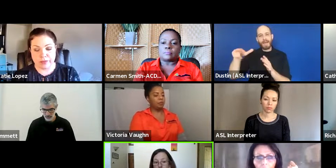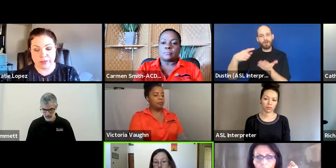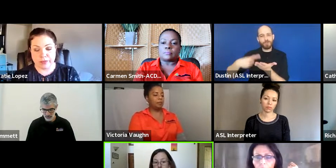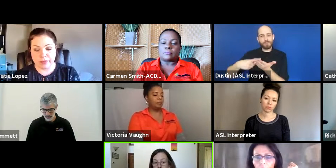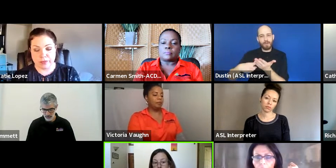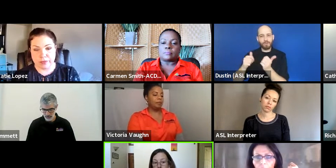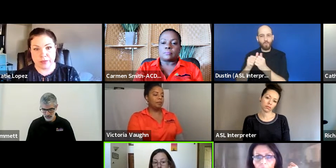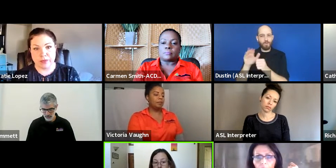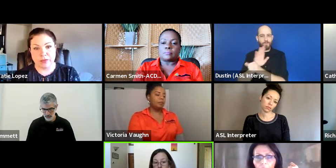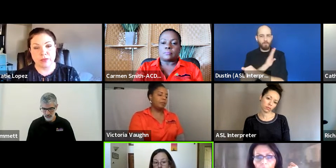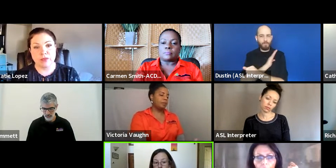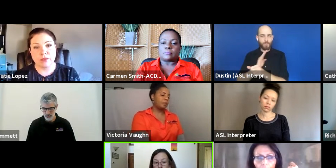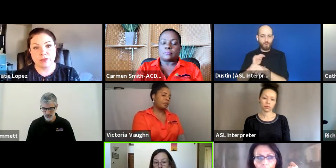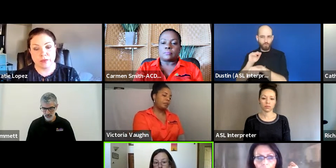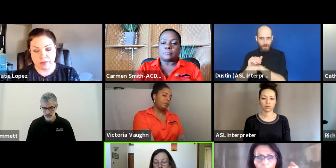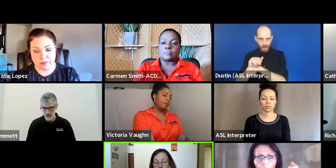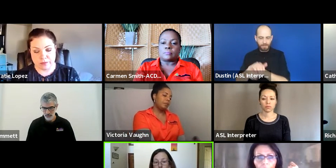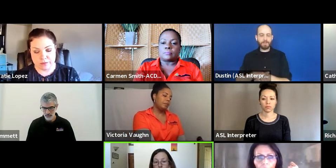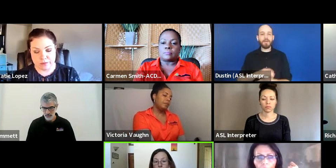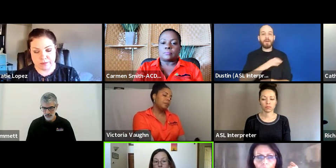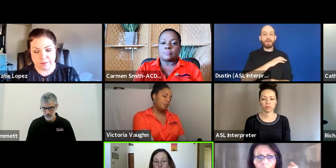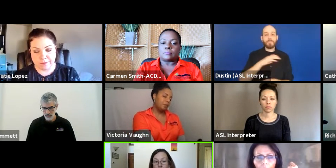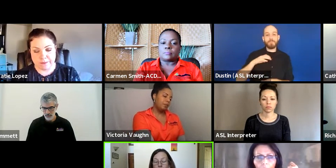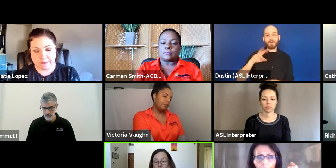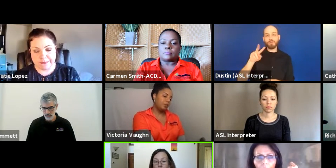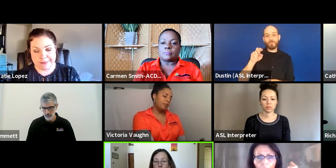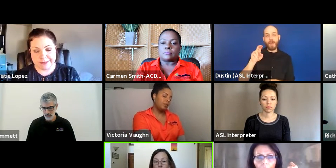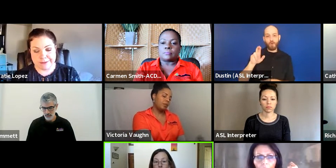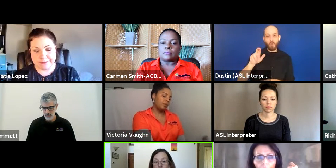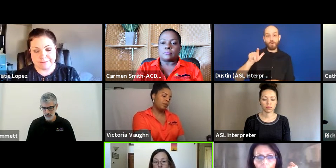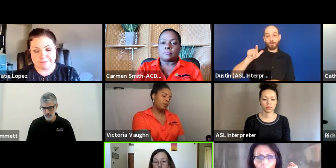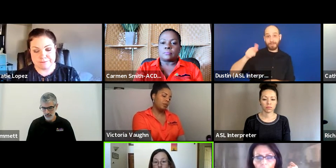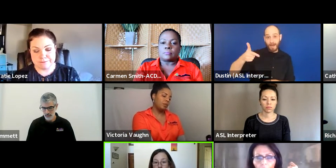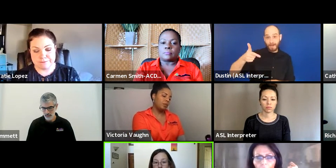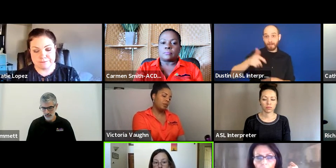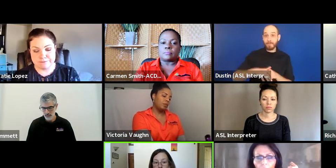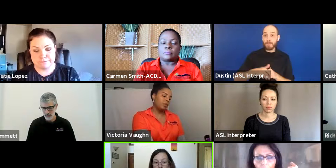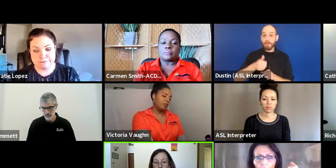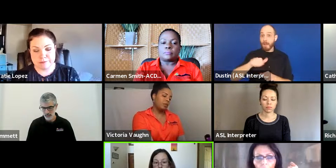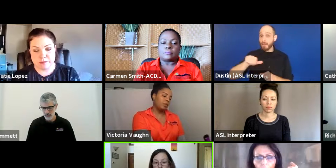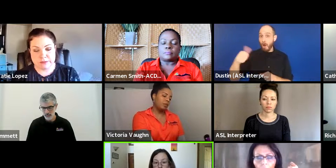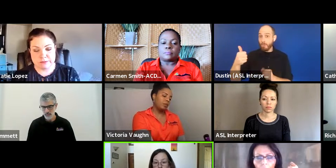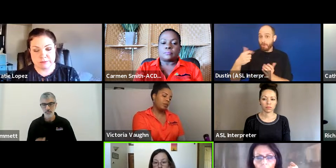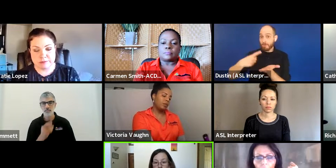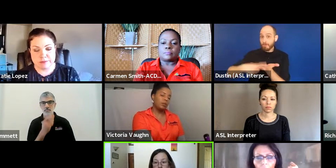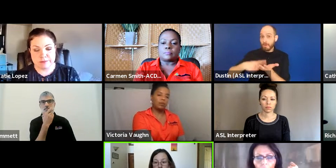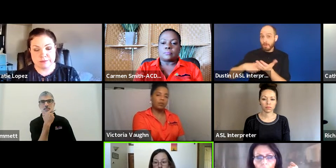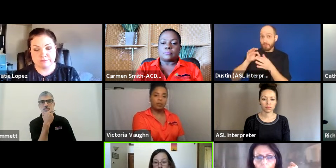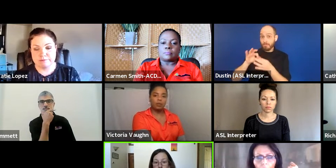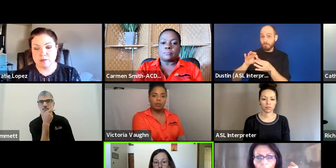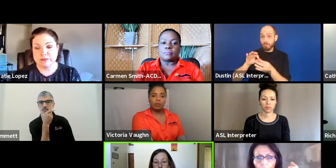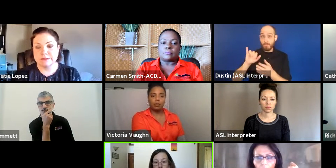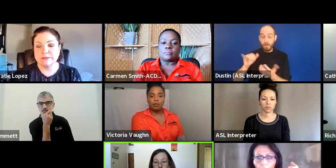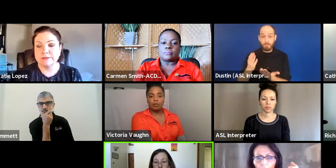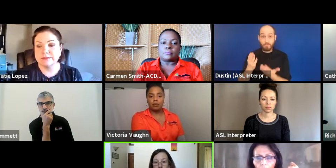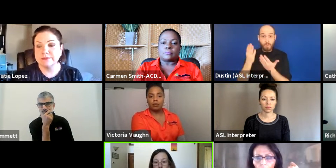tonight, seconded by Commissioner Vanover. Is there any other discussion on that motion?